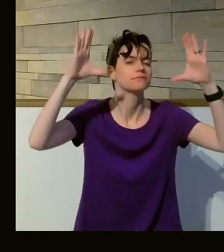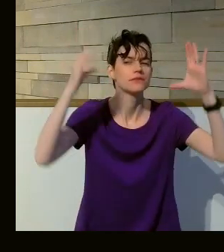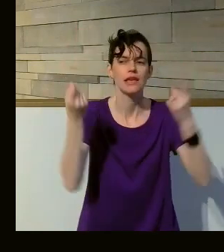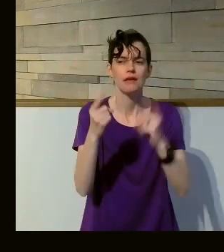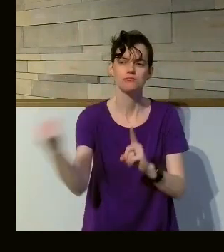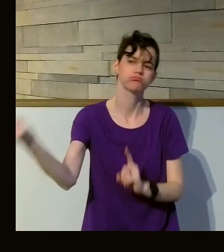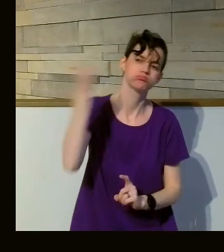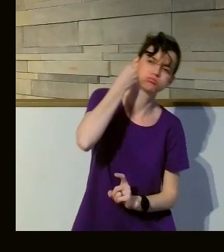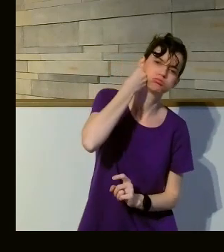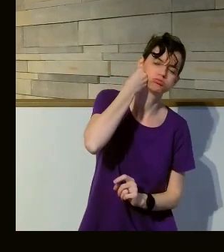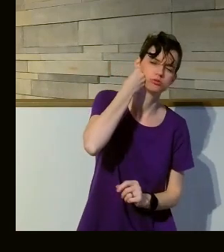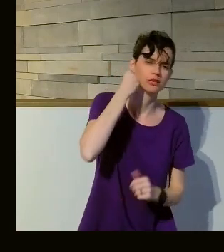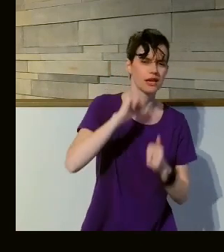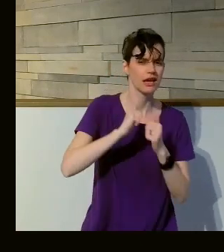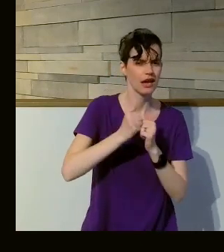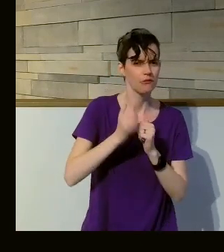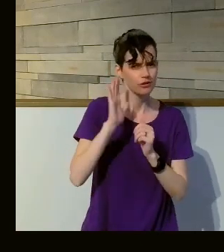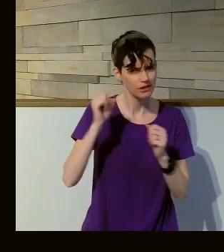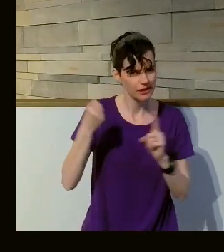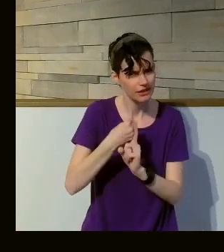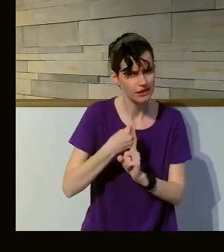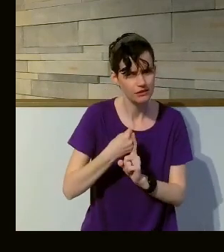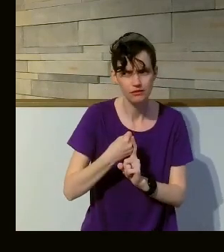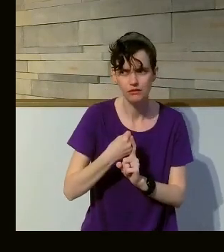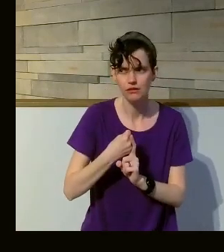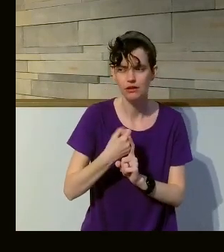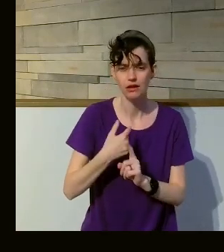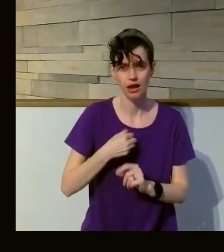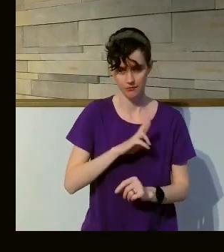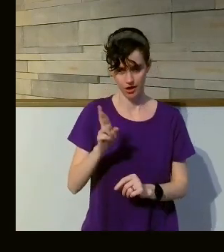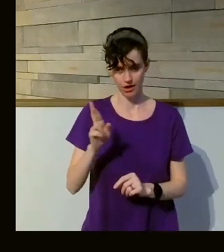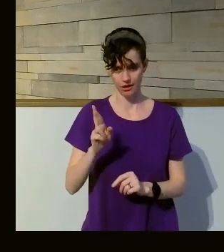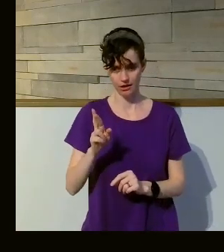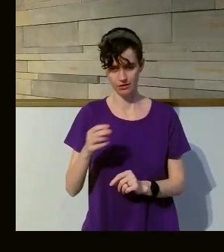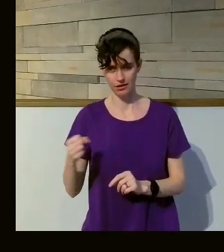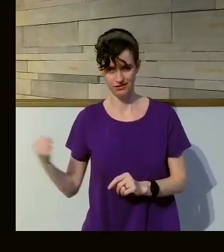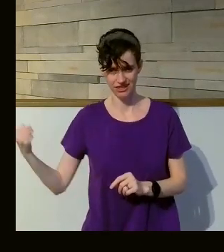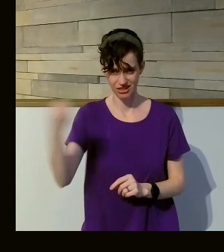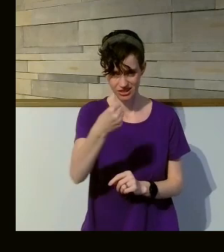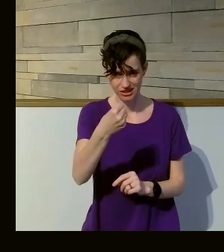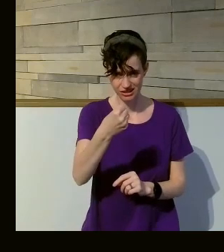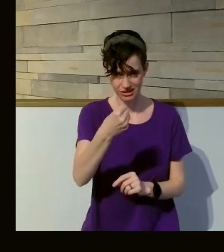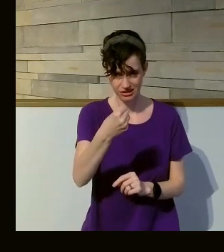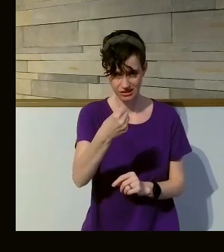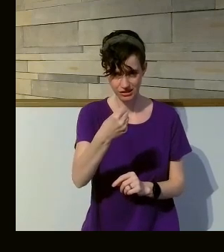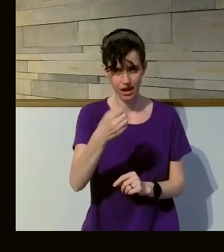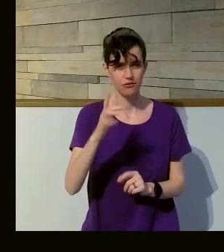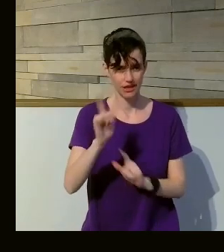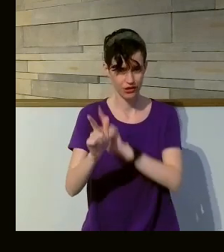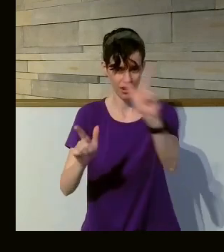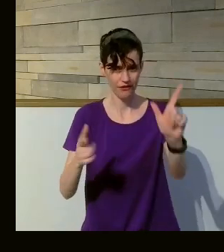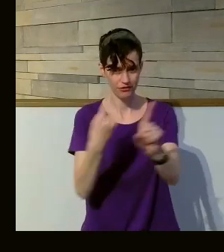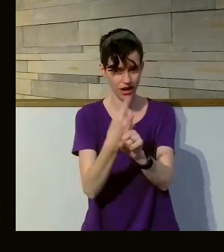hit me on the right cheek, how are you going to be hitting me? All right? I'm right-handed, and if I hit you, I'm going to be hitting your left